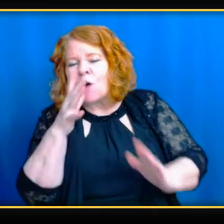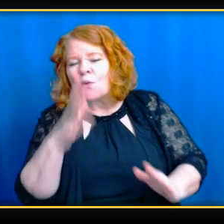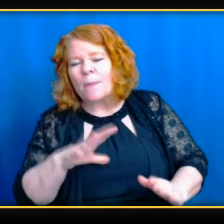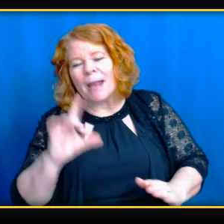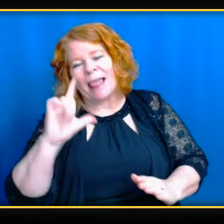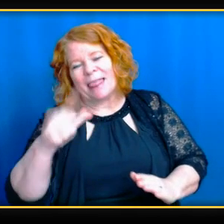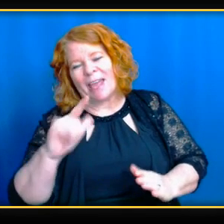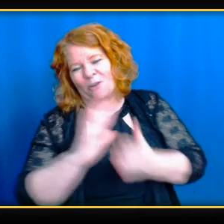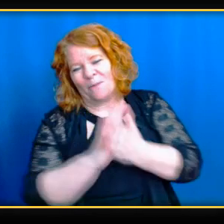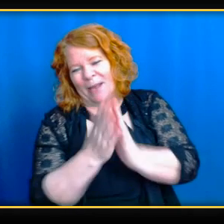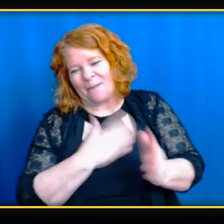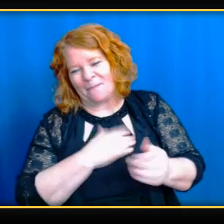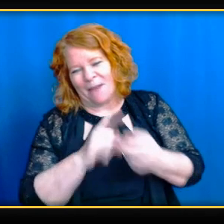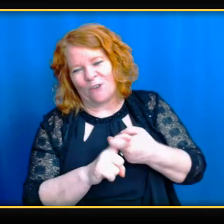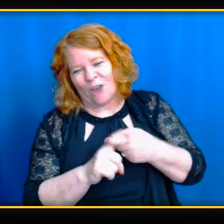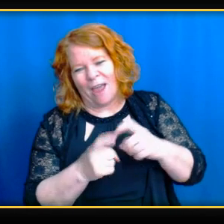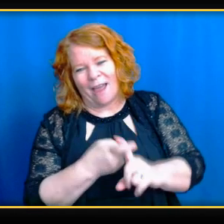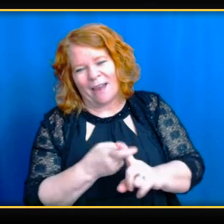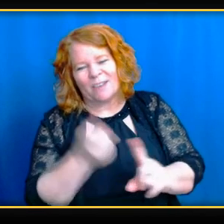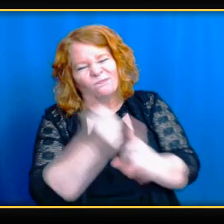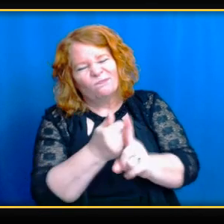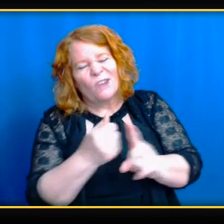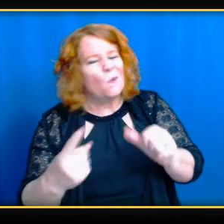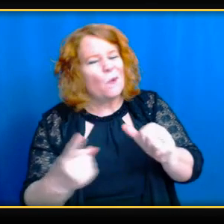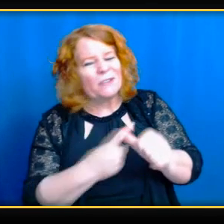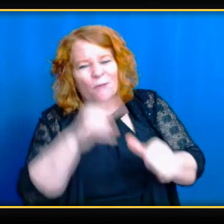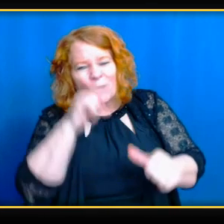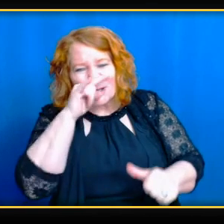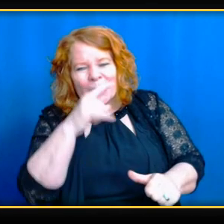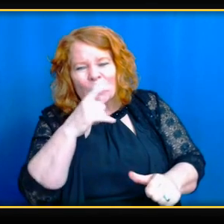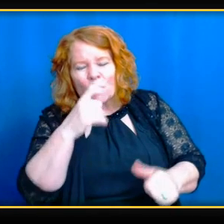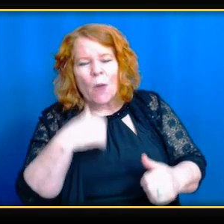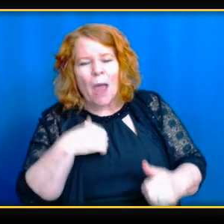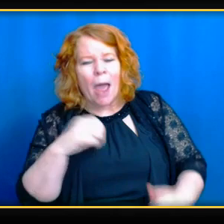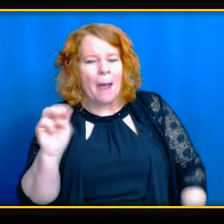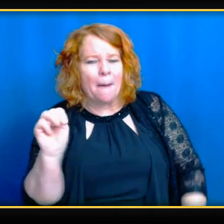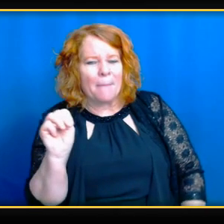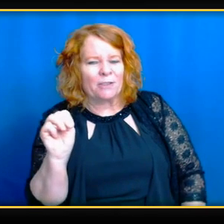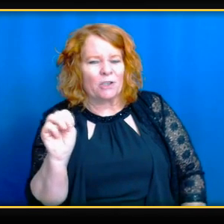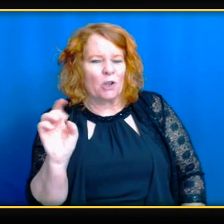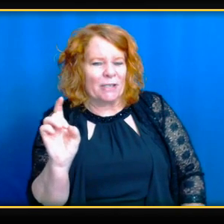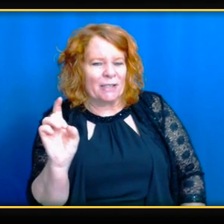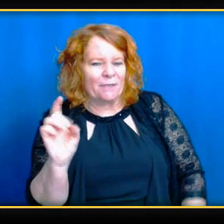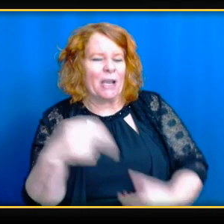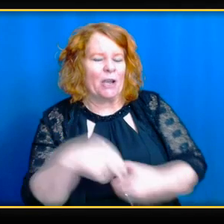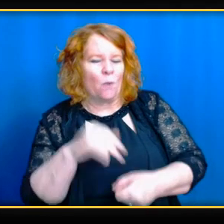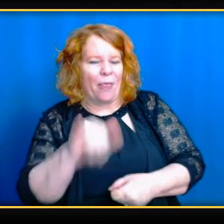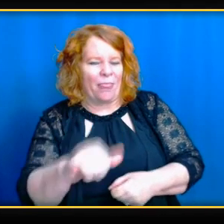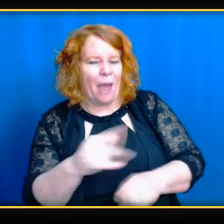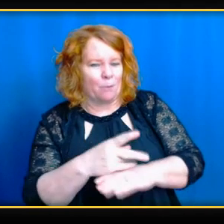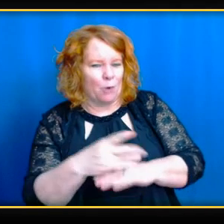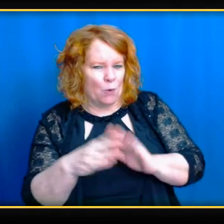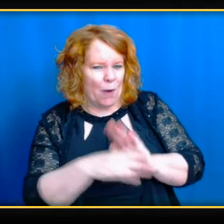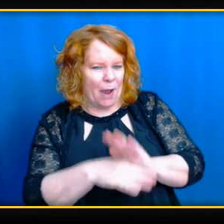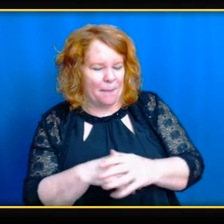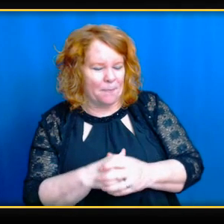friend was the first kid with muscular dystrophy to get into the program. So my